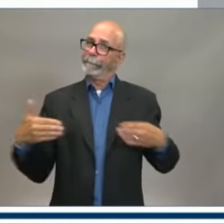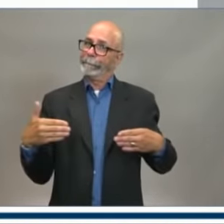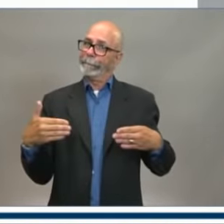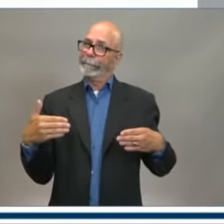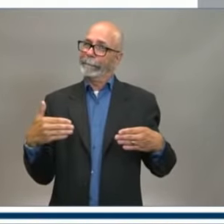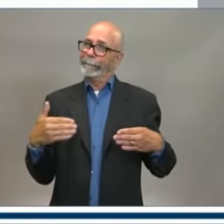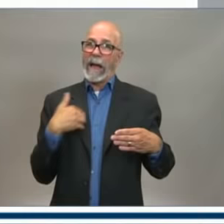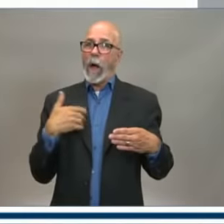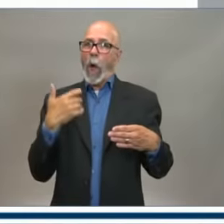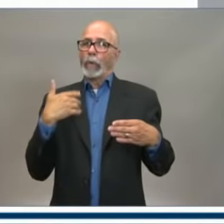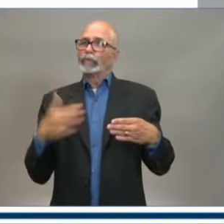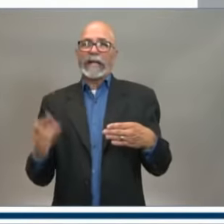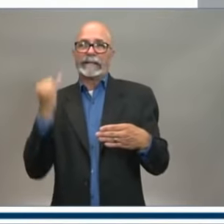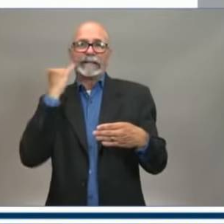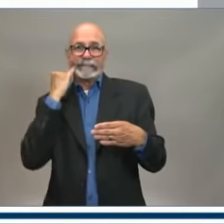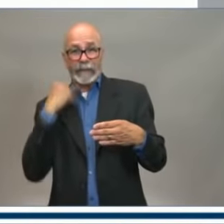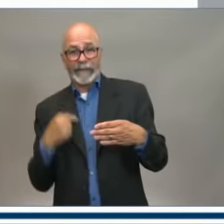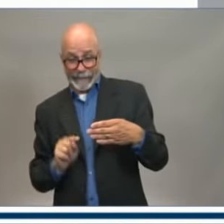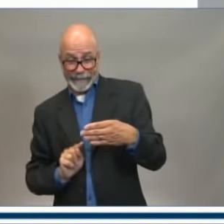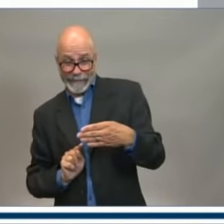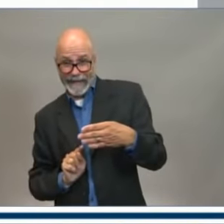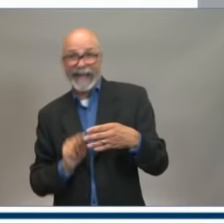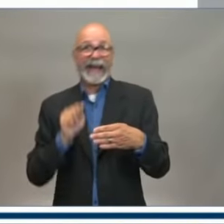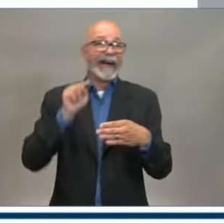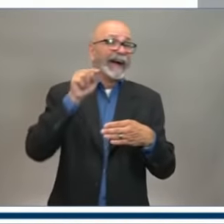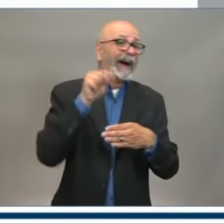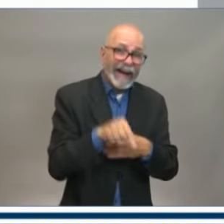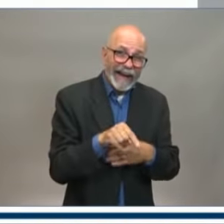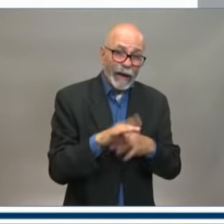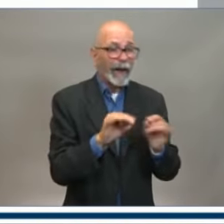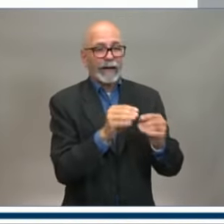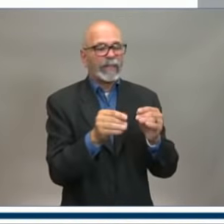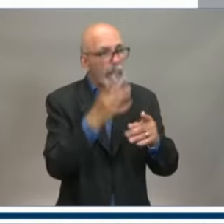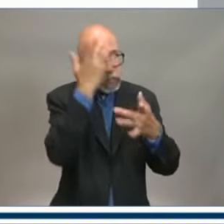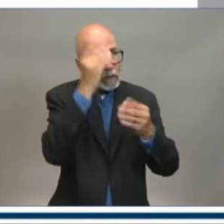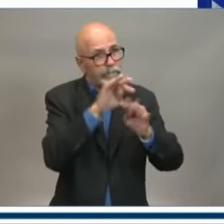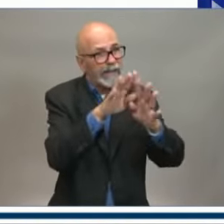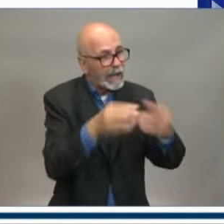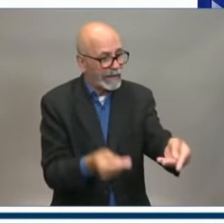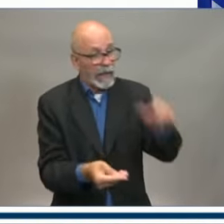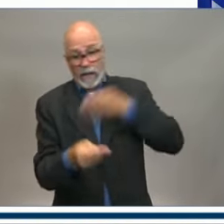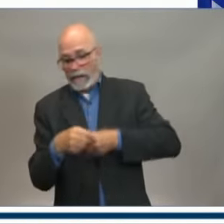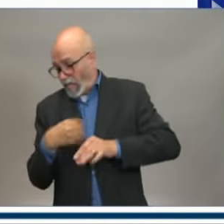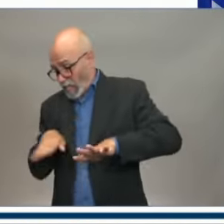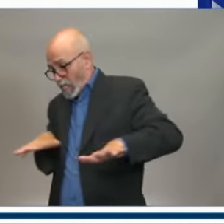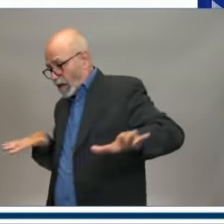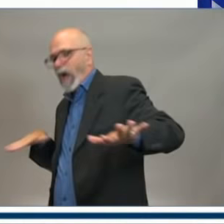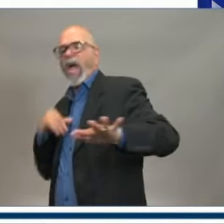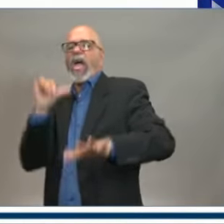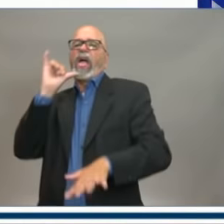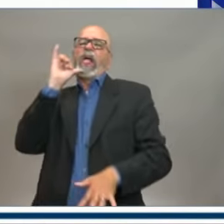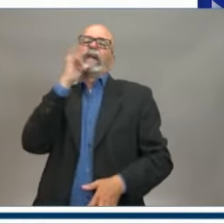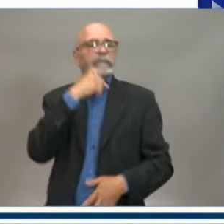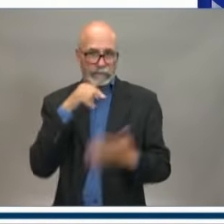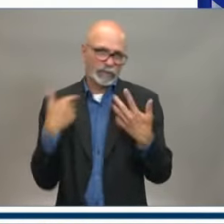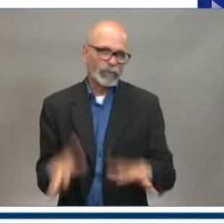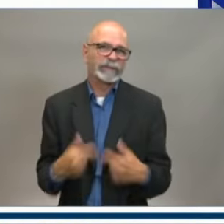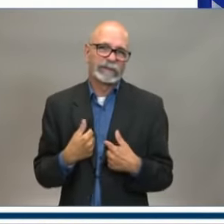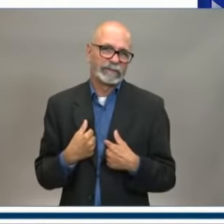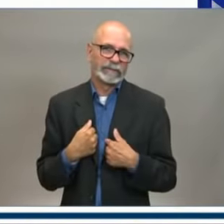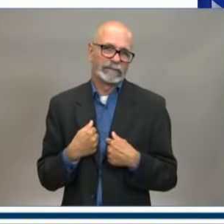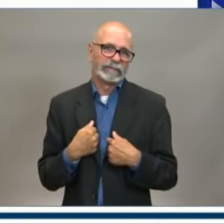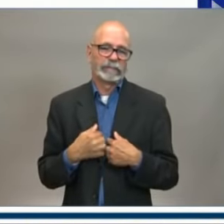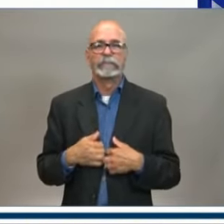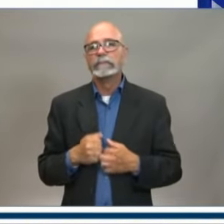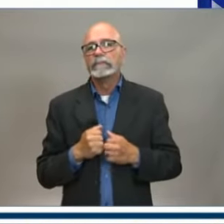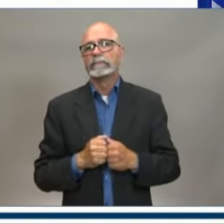the importation of COVID-19 back into our province. Bill, do you have a follow-up? Yes, thank you. Again,